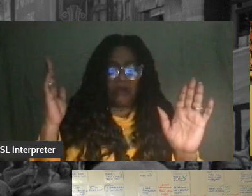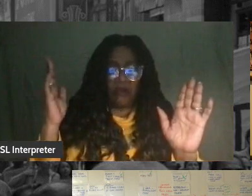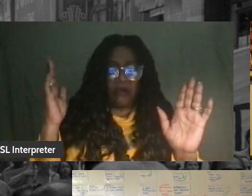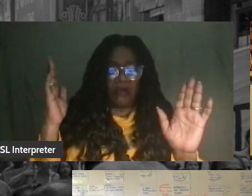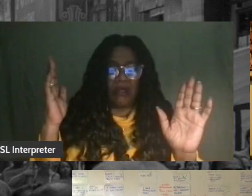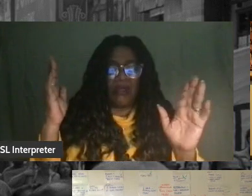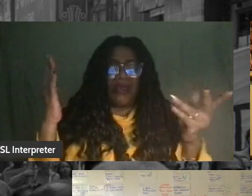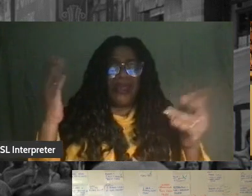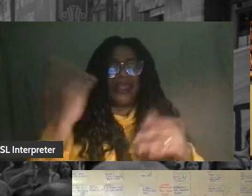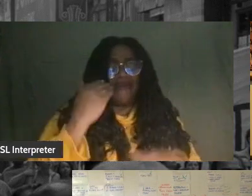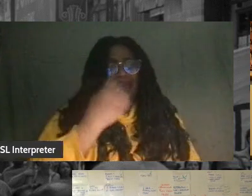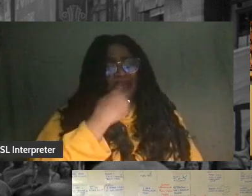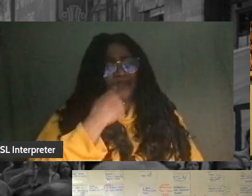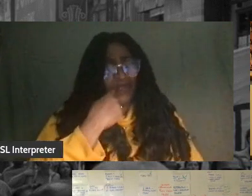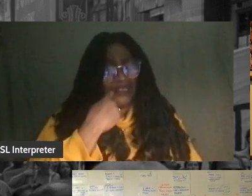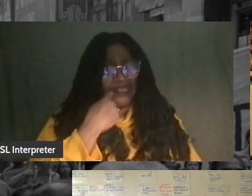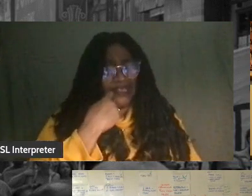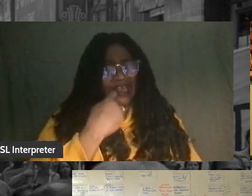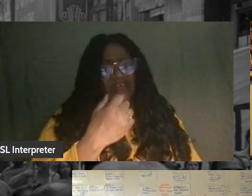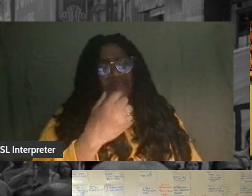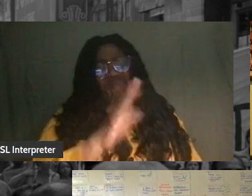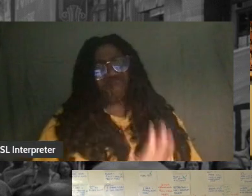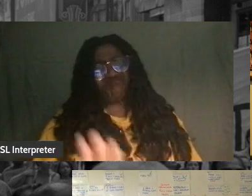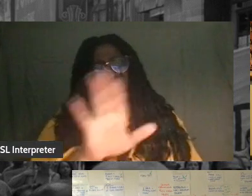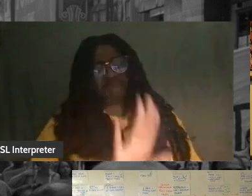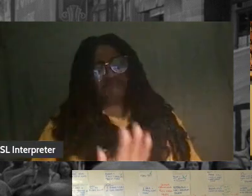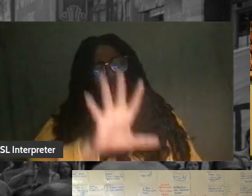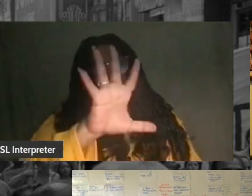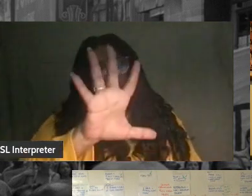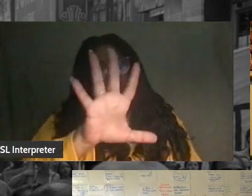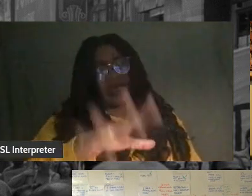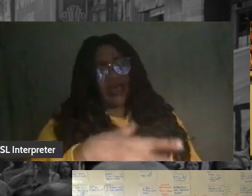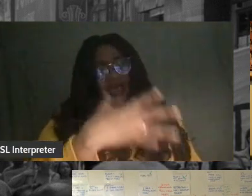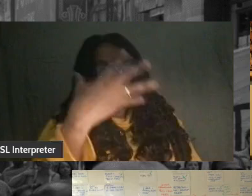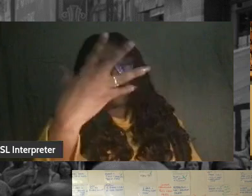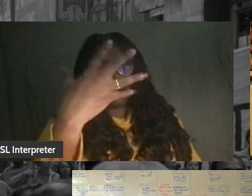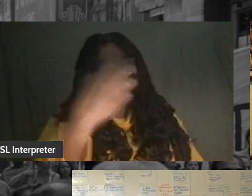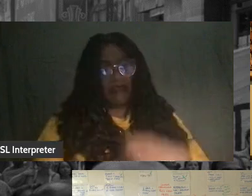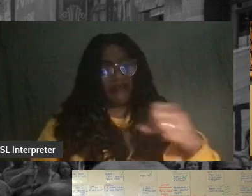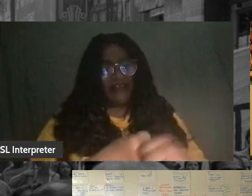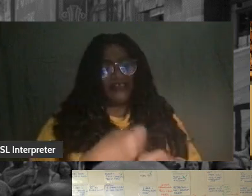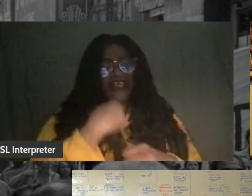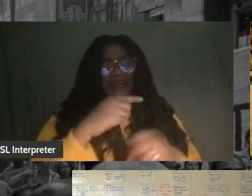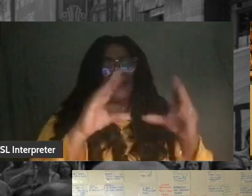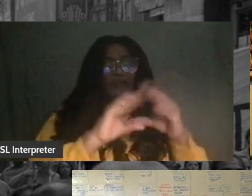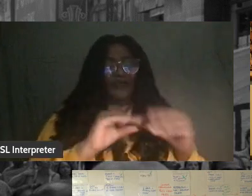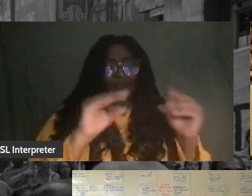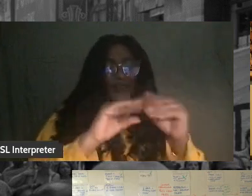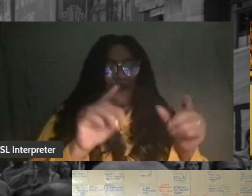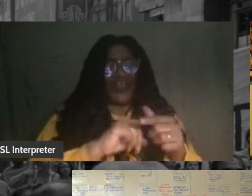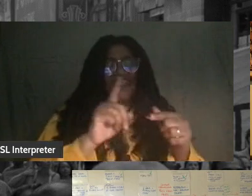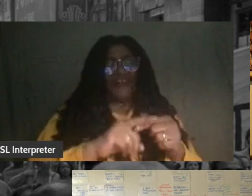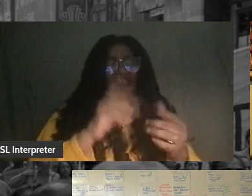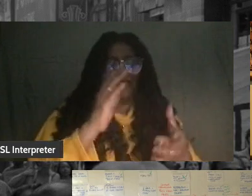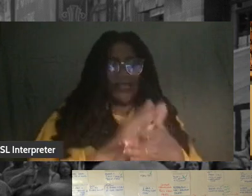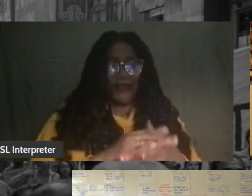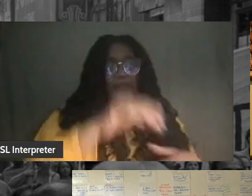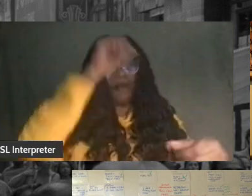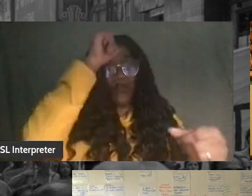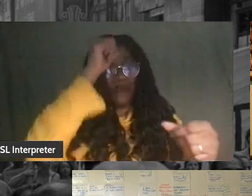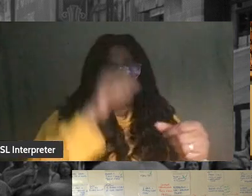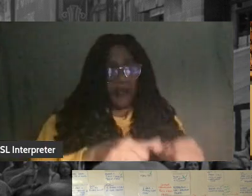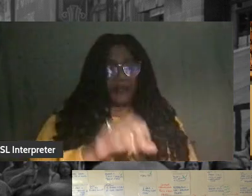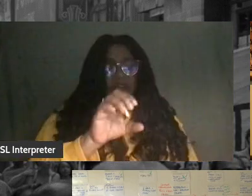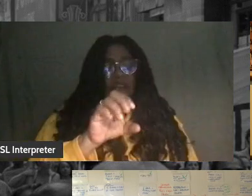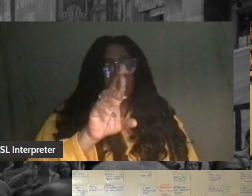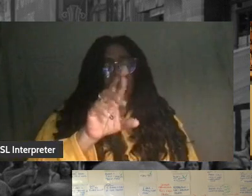even as recently as 5 years ago, because, and I'll tell a small anecdote and then let it go. But I remember, Craig, you